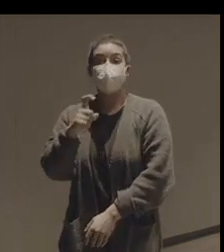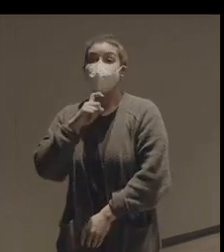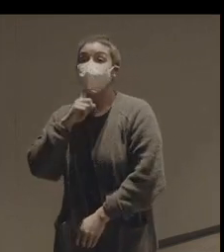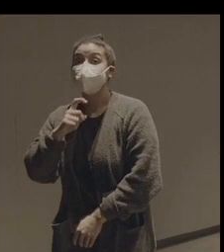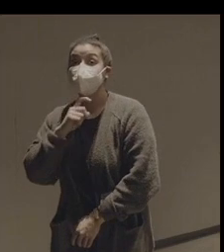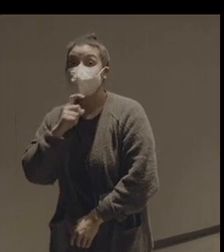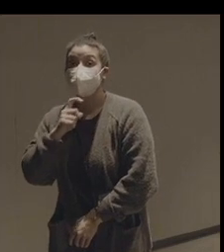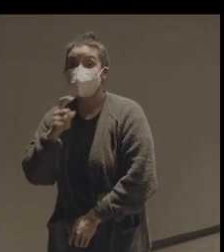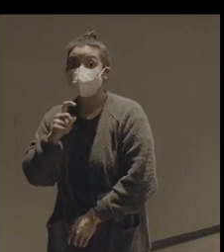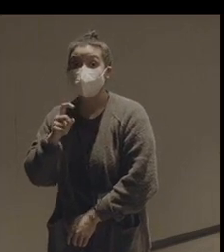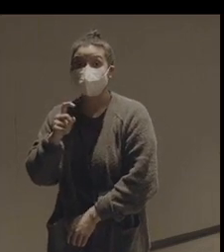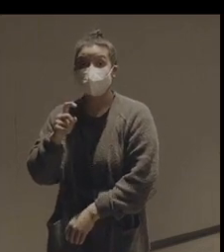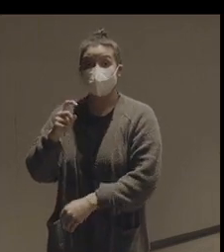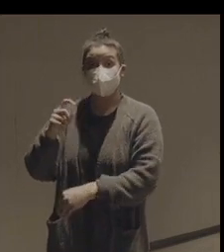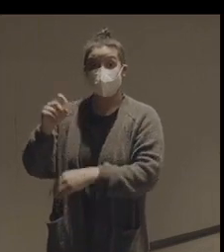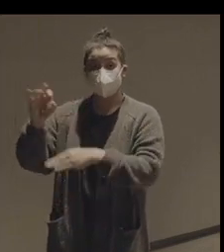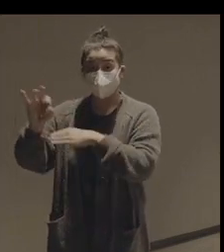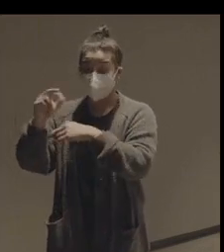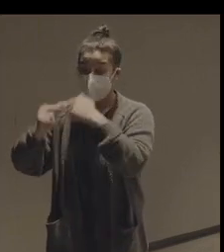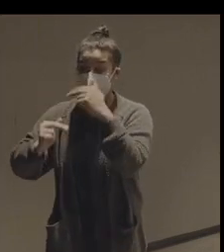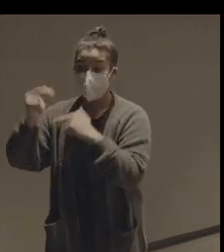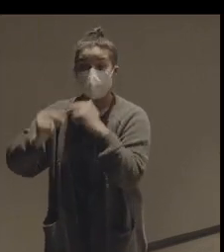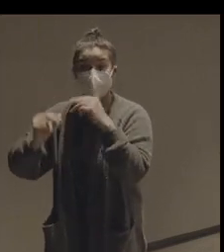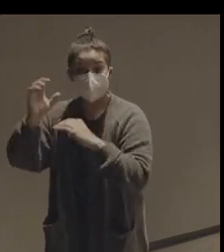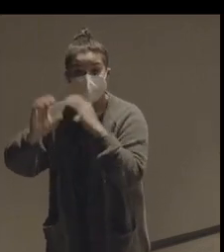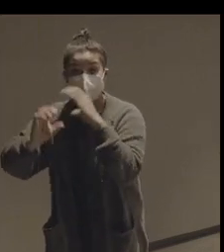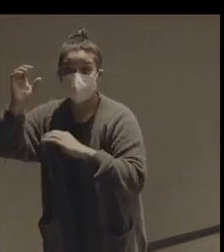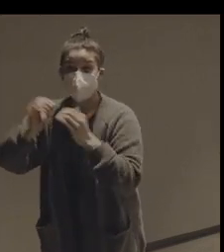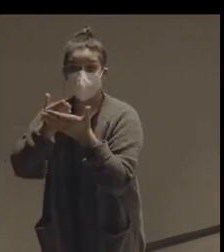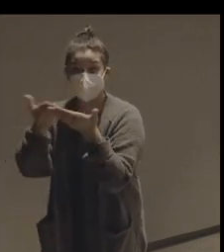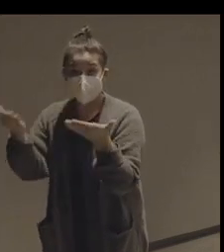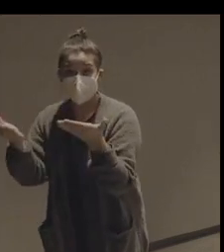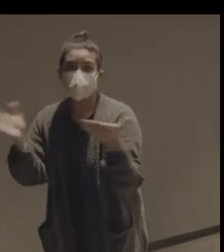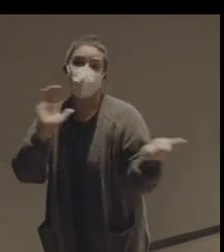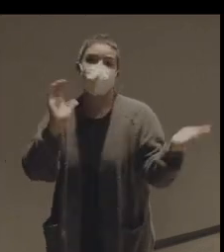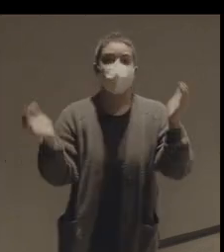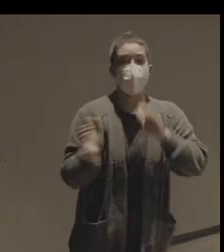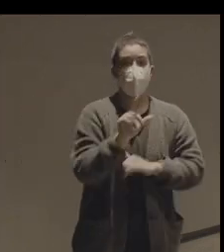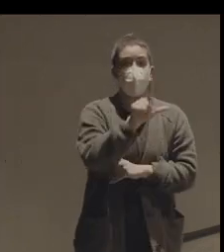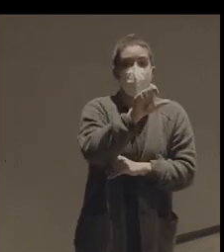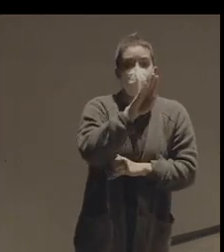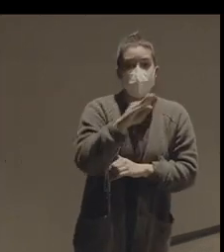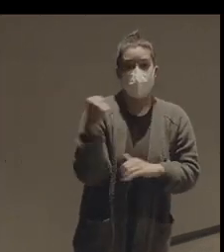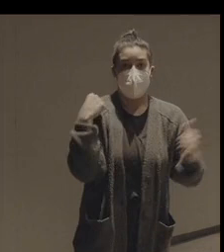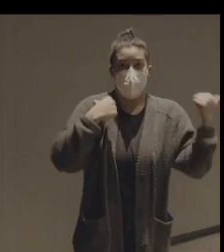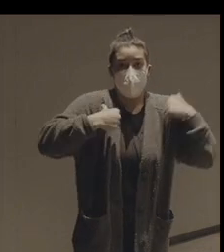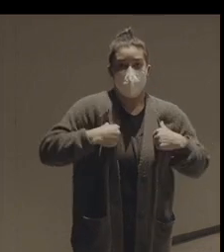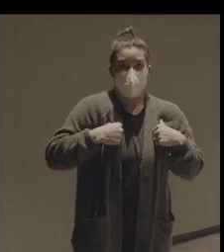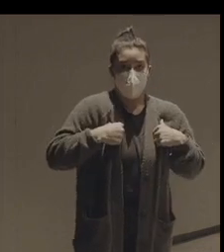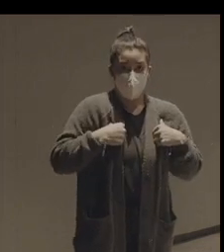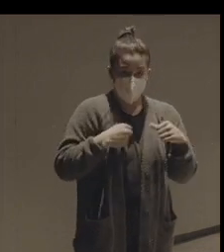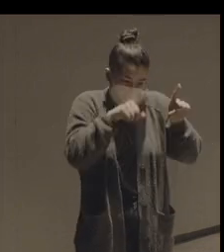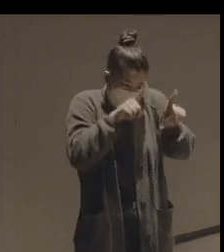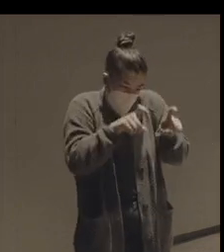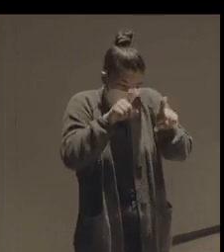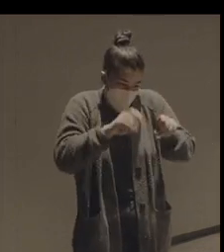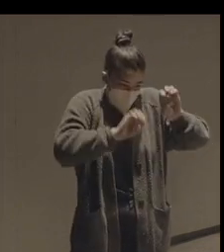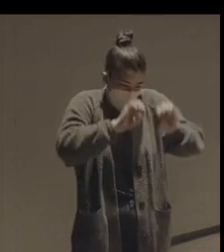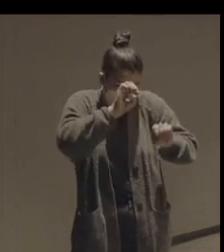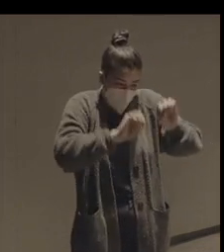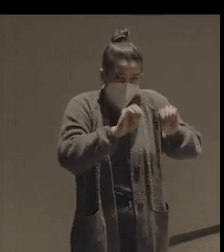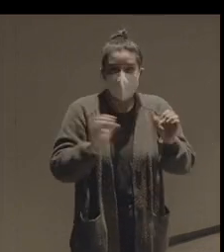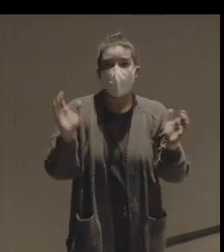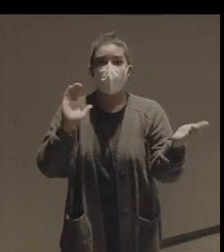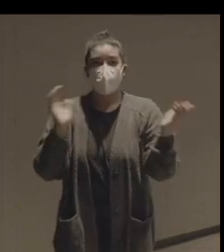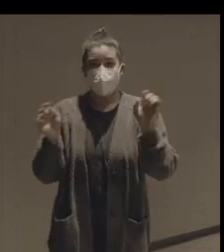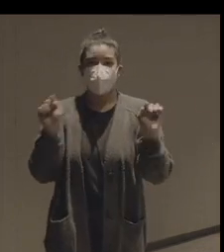seductive colors and surfaces were often considered less serious. Art in California was still considered frivolous, if not a wasteland, to most of the